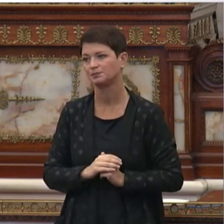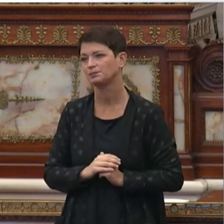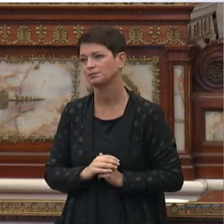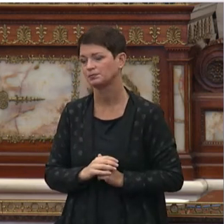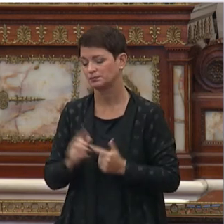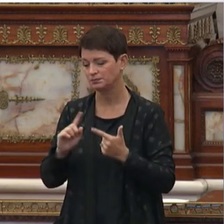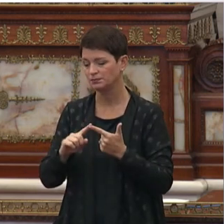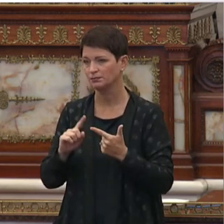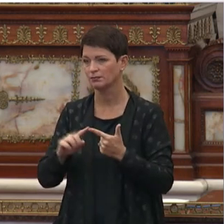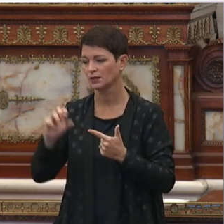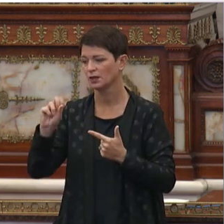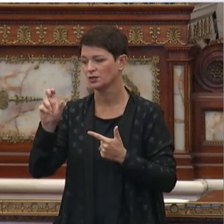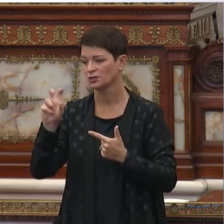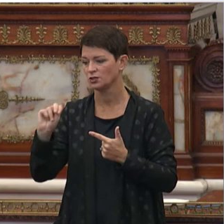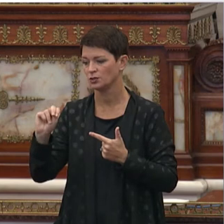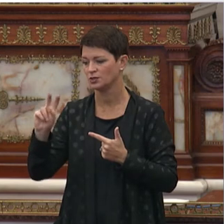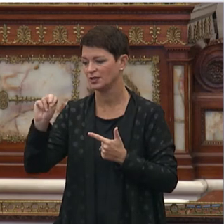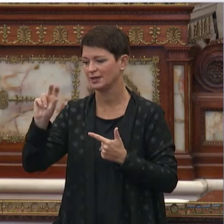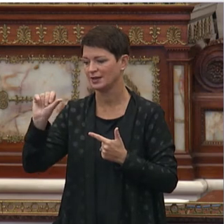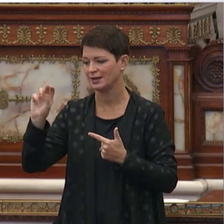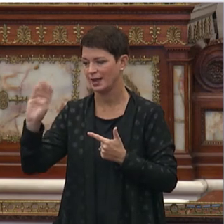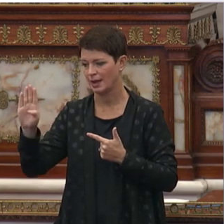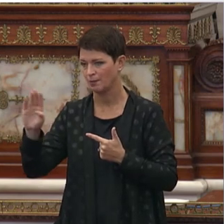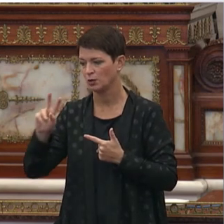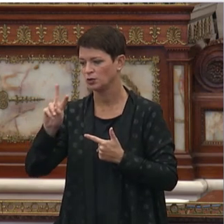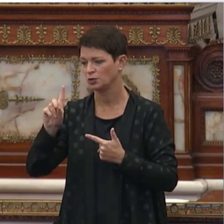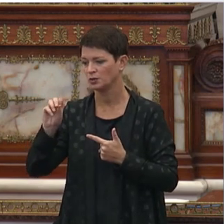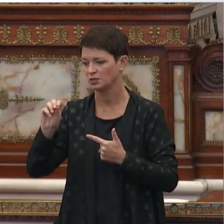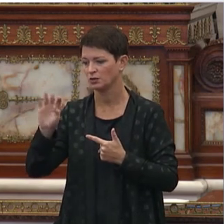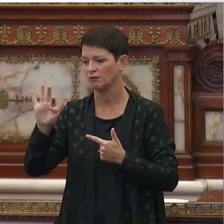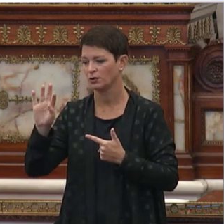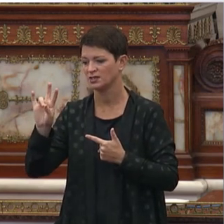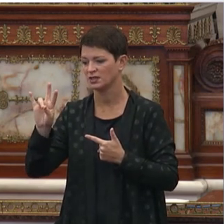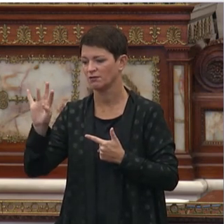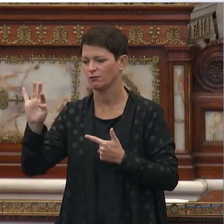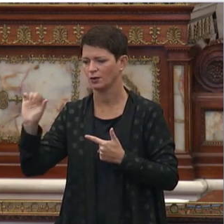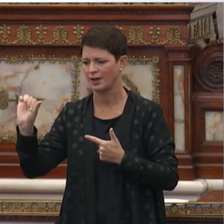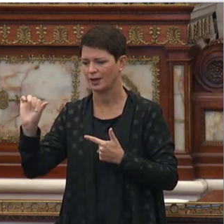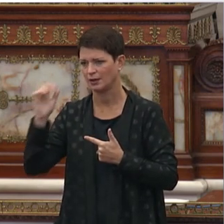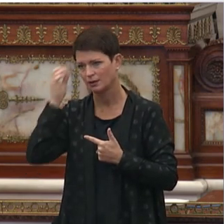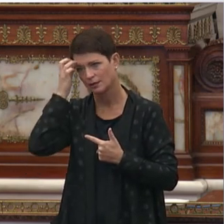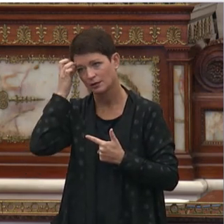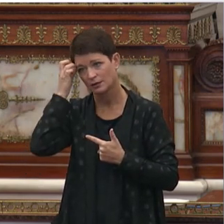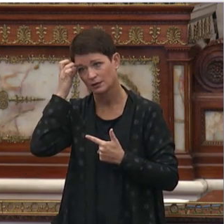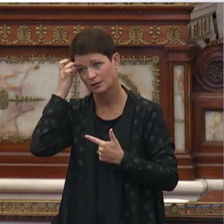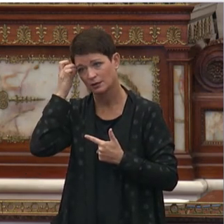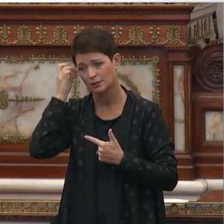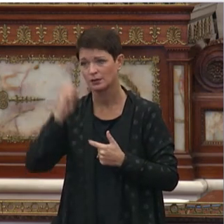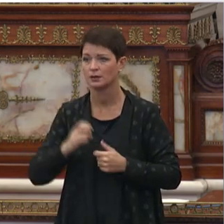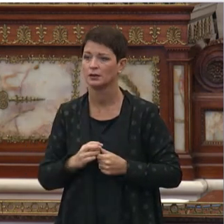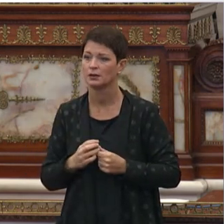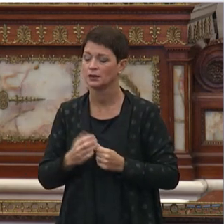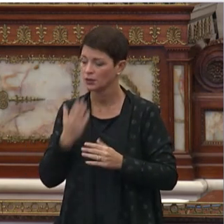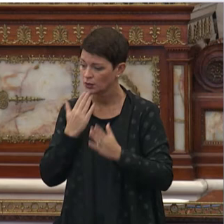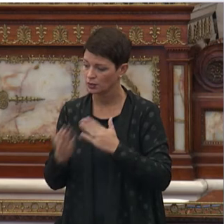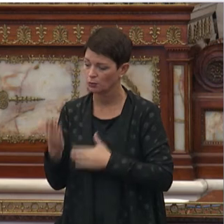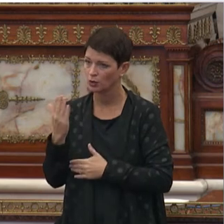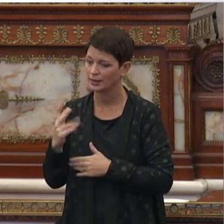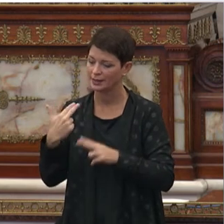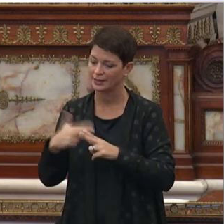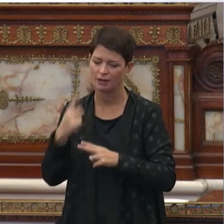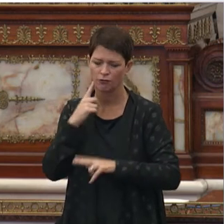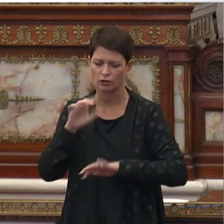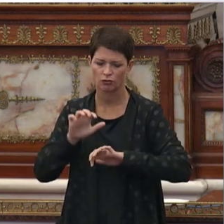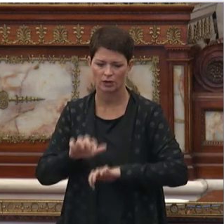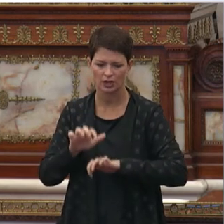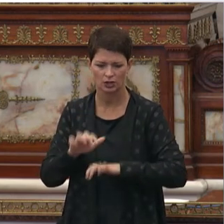The next speaker is Susan Nam, commenting on 210-474A. Good morning. Just state your name for the